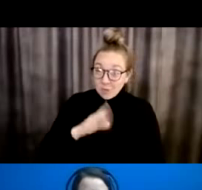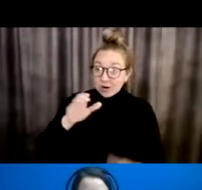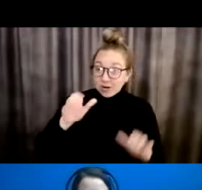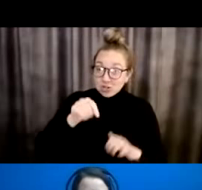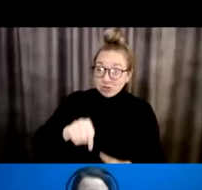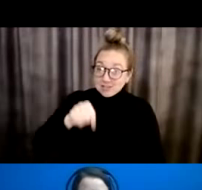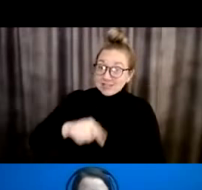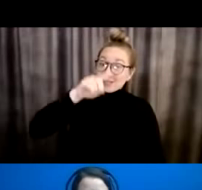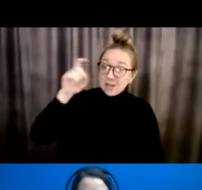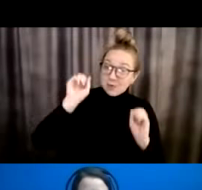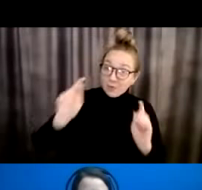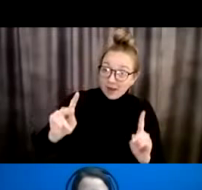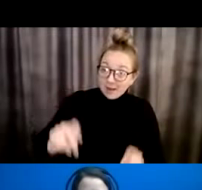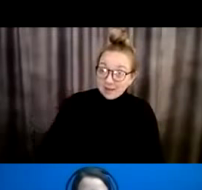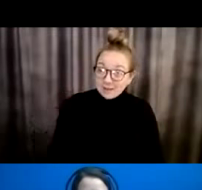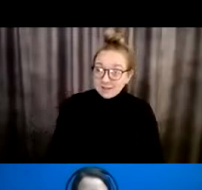this summer, and